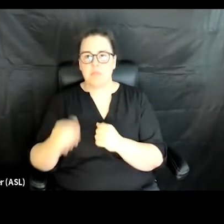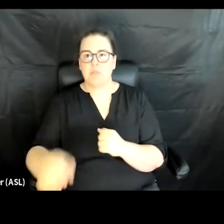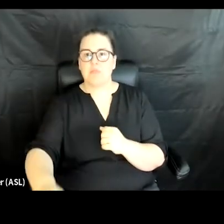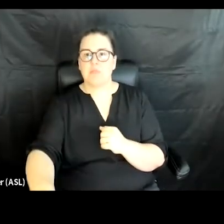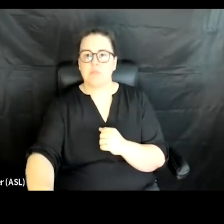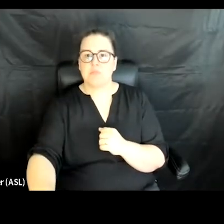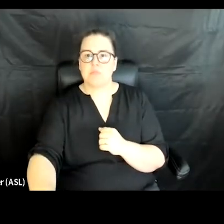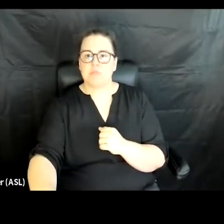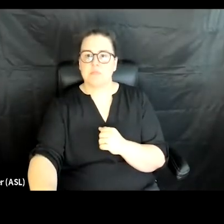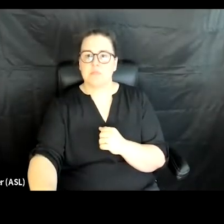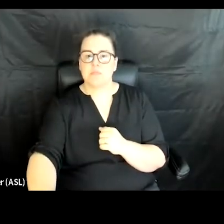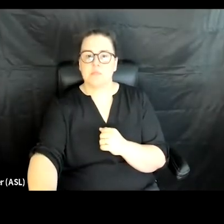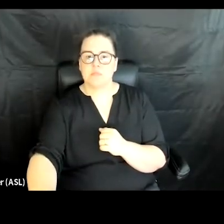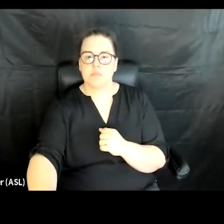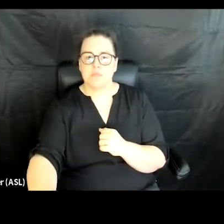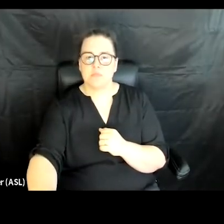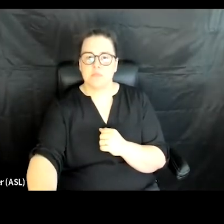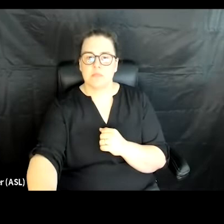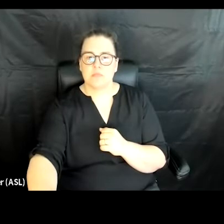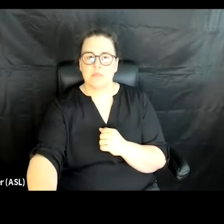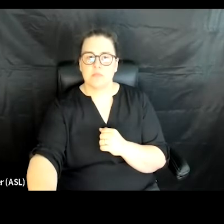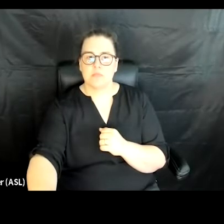that's what I want to get to next. Next slide.